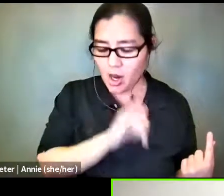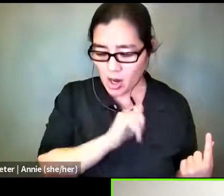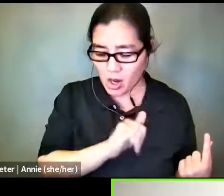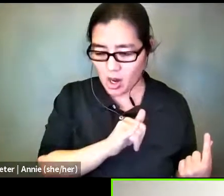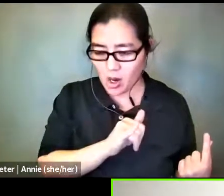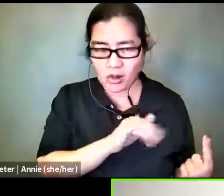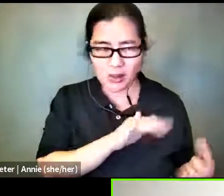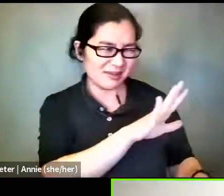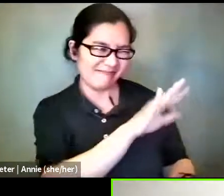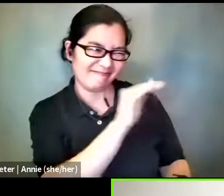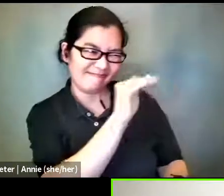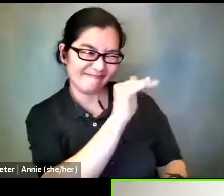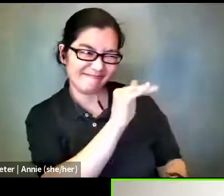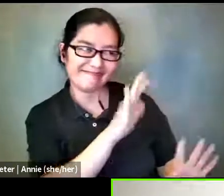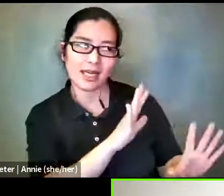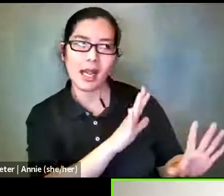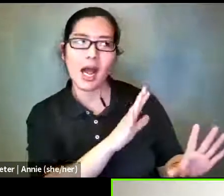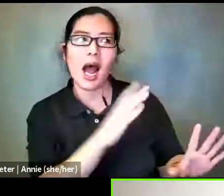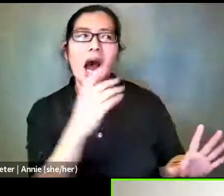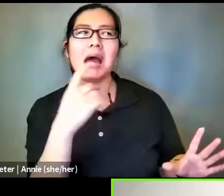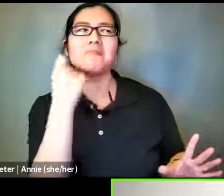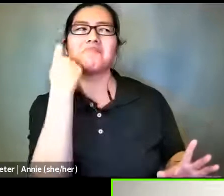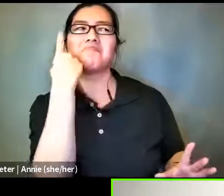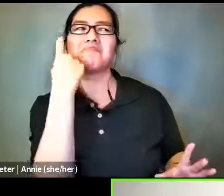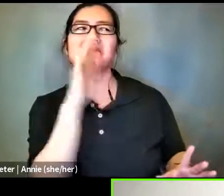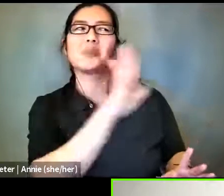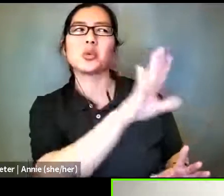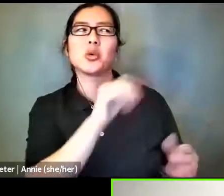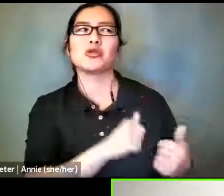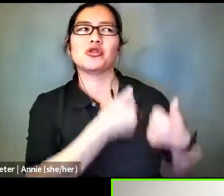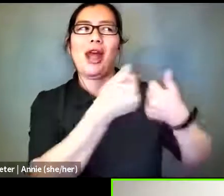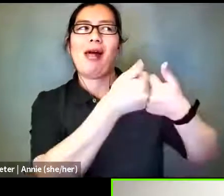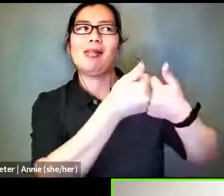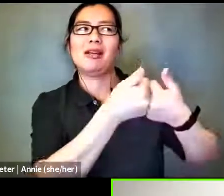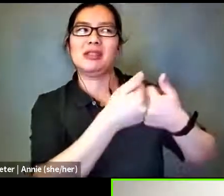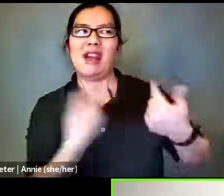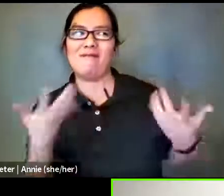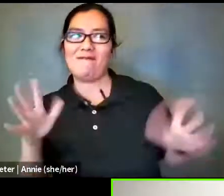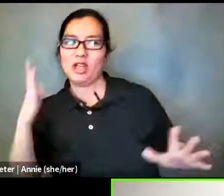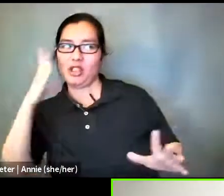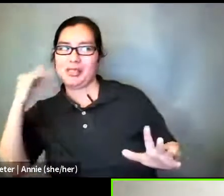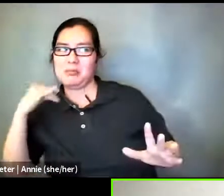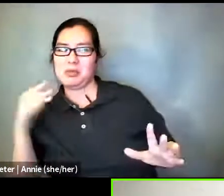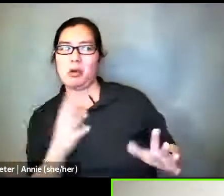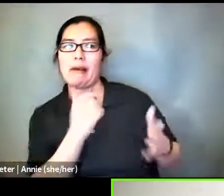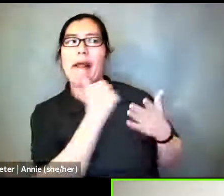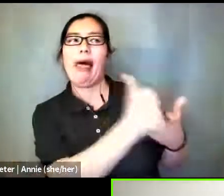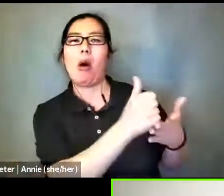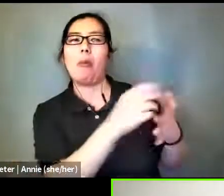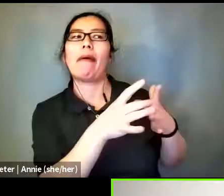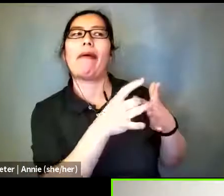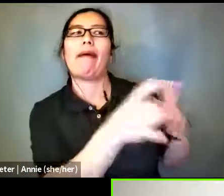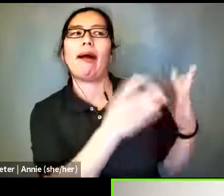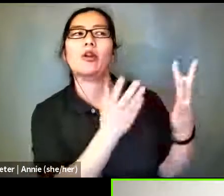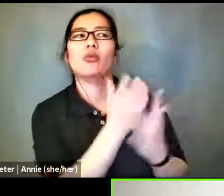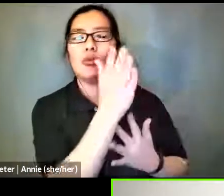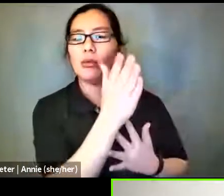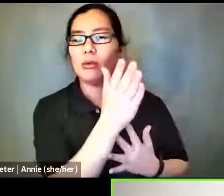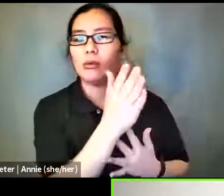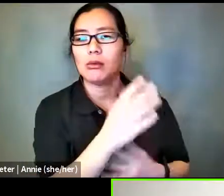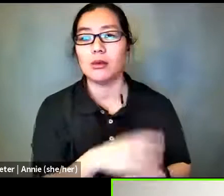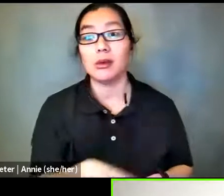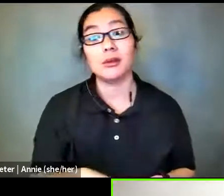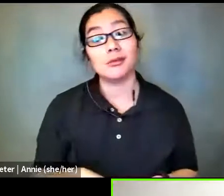or the challenge you're facing. Let me help you through it. And the reality is that